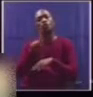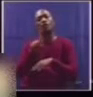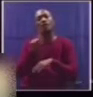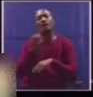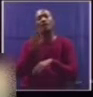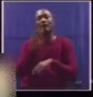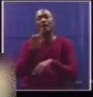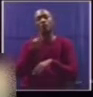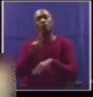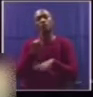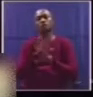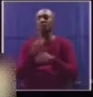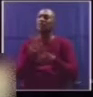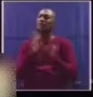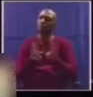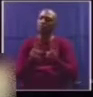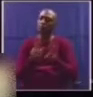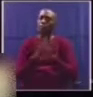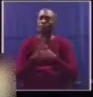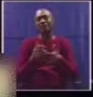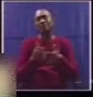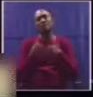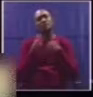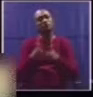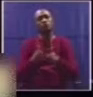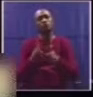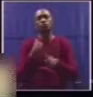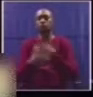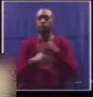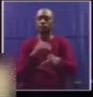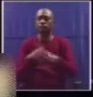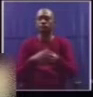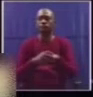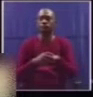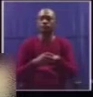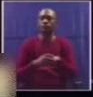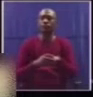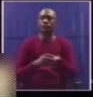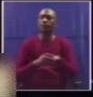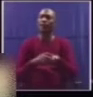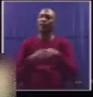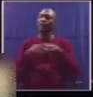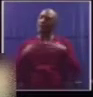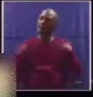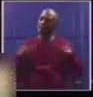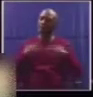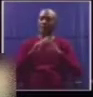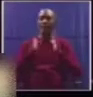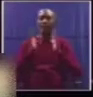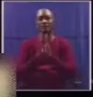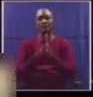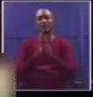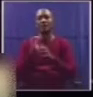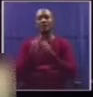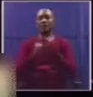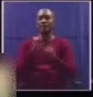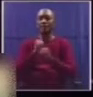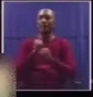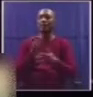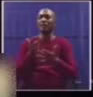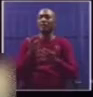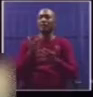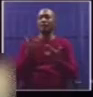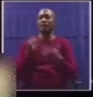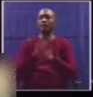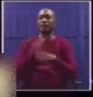a noble and charitable cause. A happy and a revolutionary 10th birthday year to the mighty economic freedom